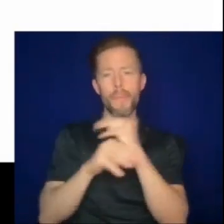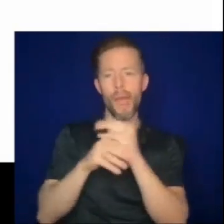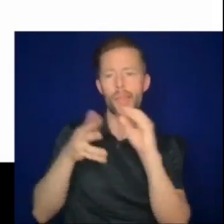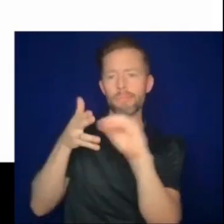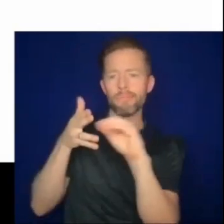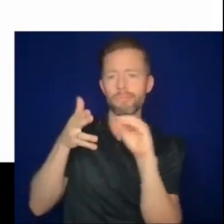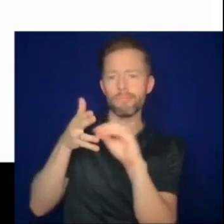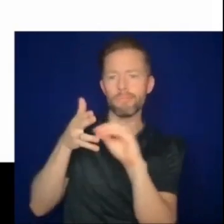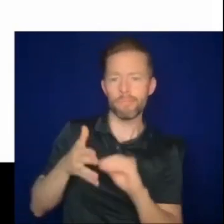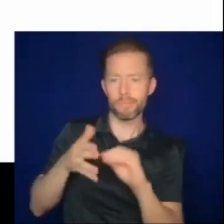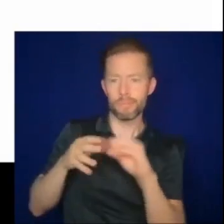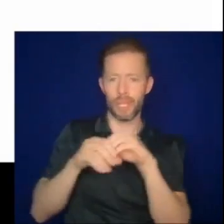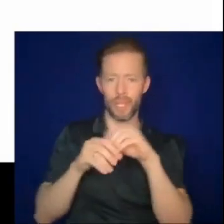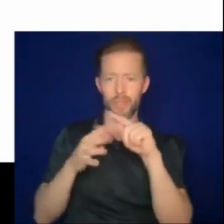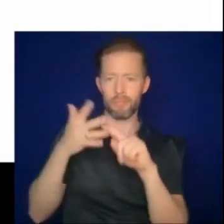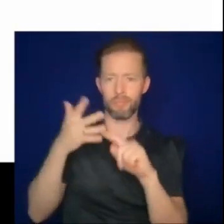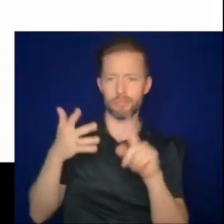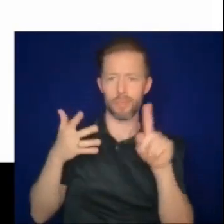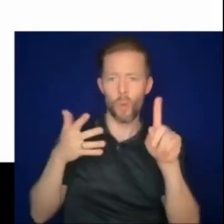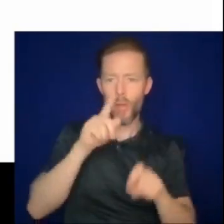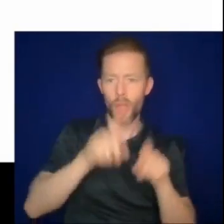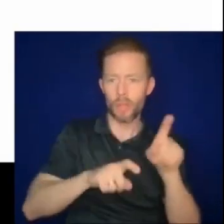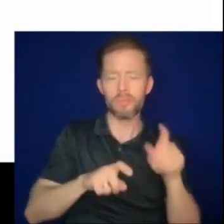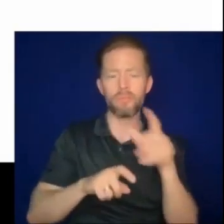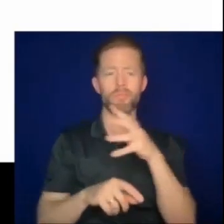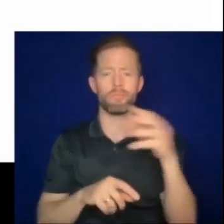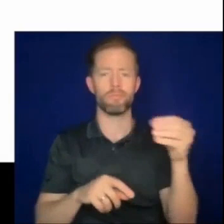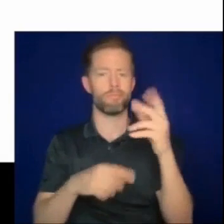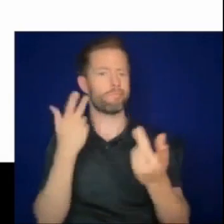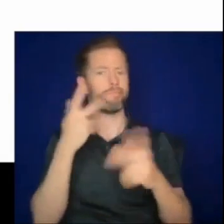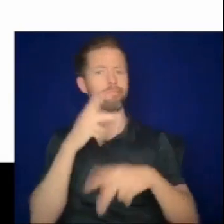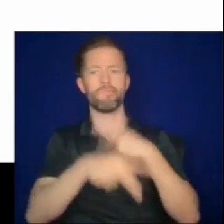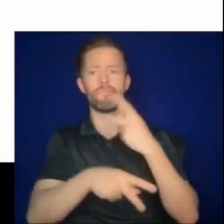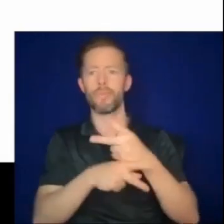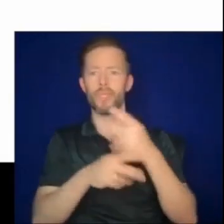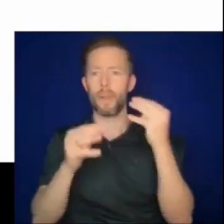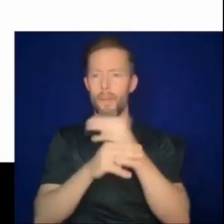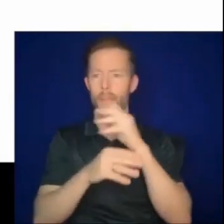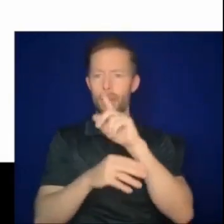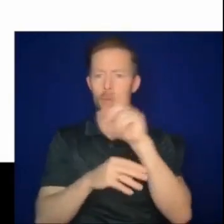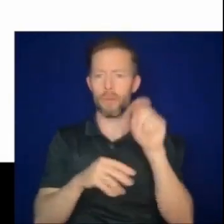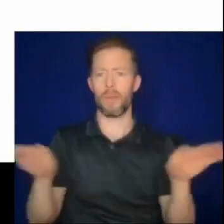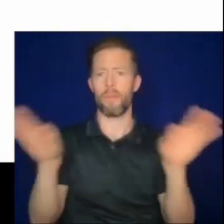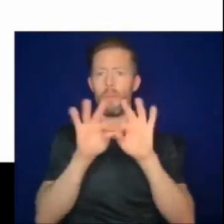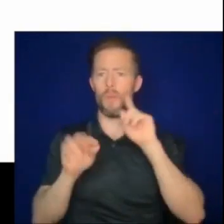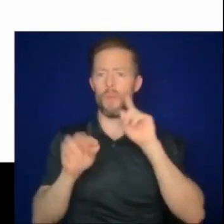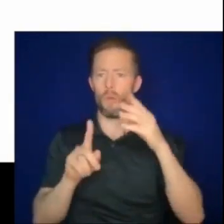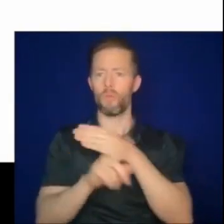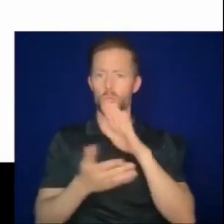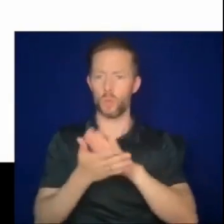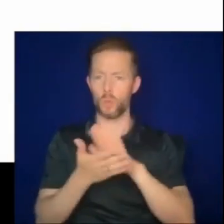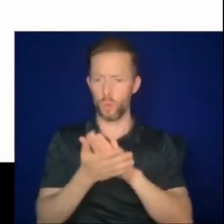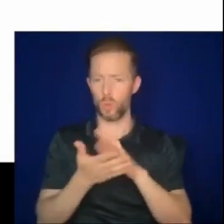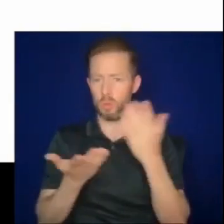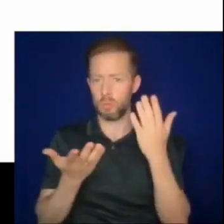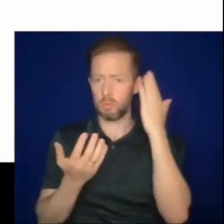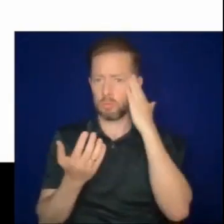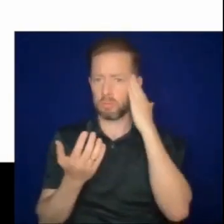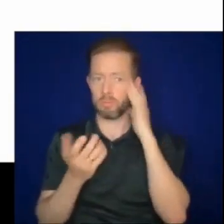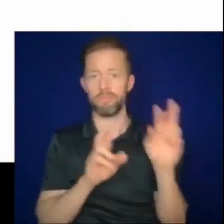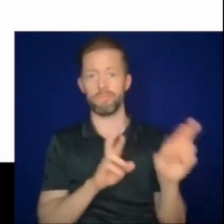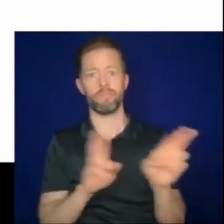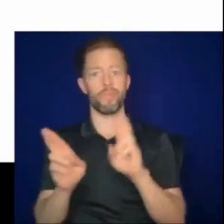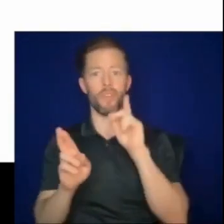embed some math instruction within those questions that you ask, and what kinds of math questions are really important for preschoolers to